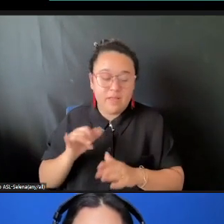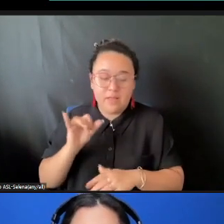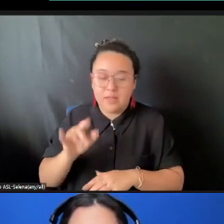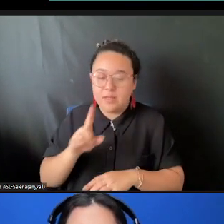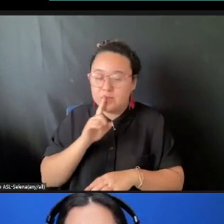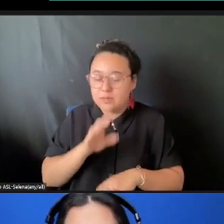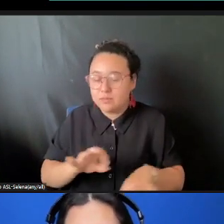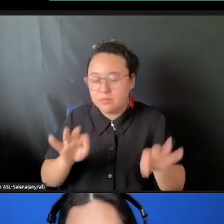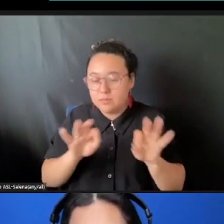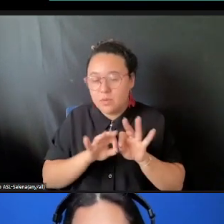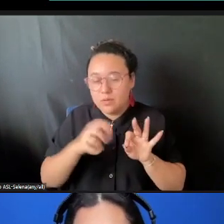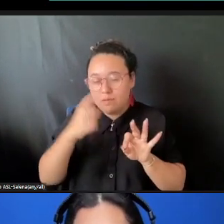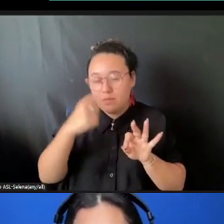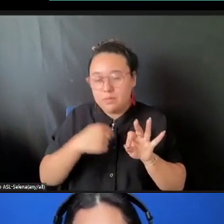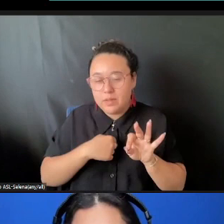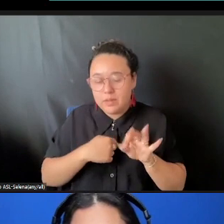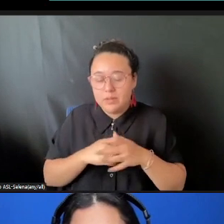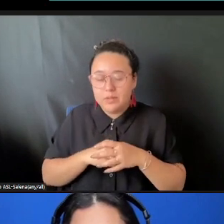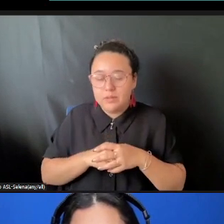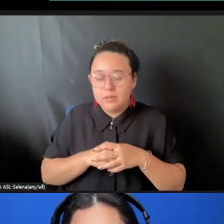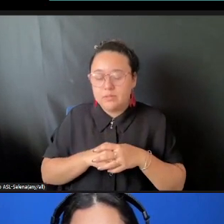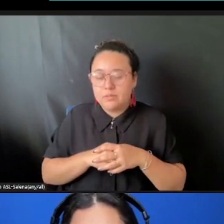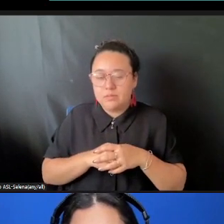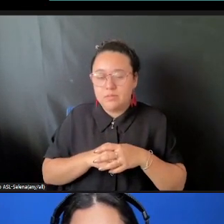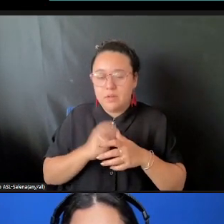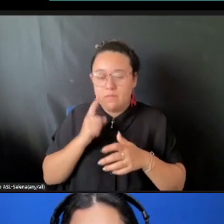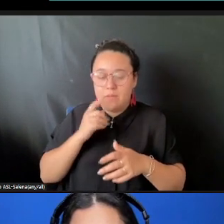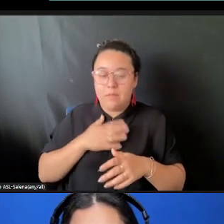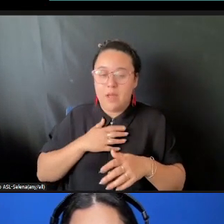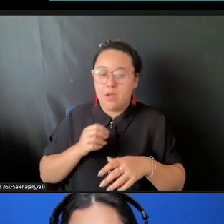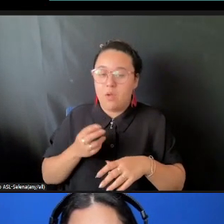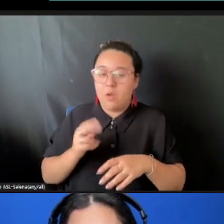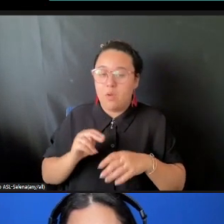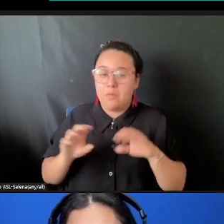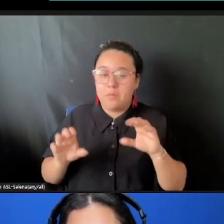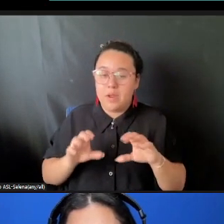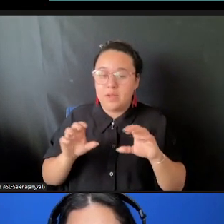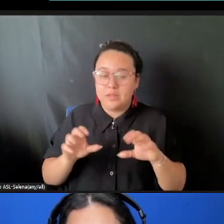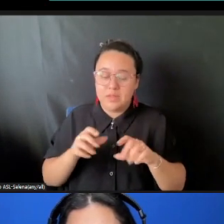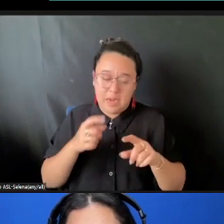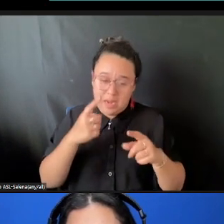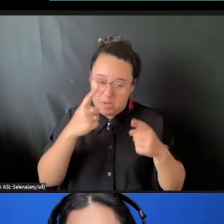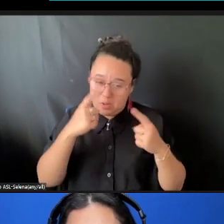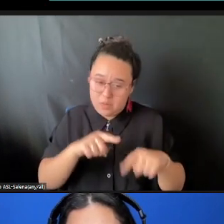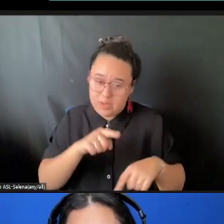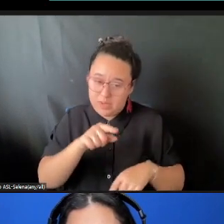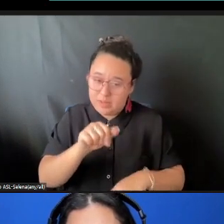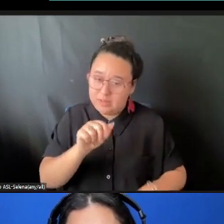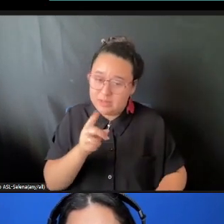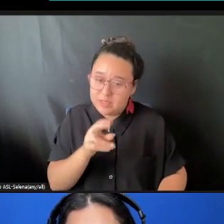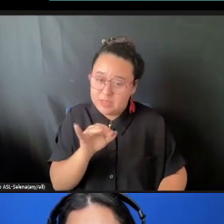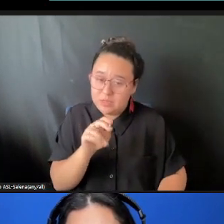important to me, in terms of my own practice. And then, you know, I'm with Adriana. I mean, I think for me,